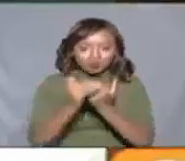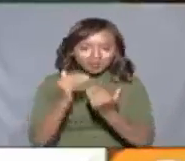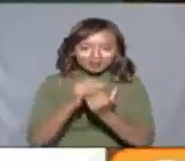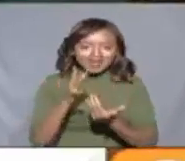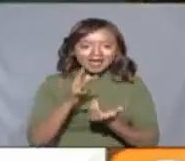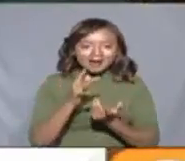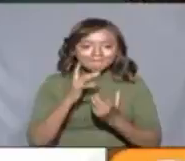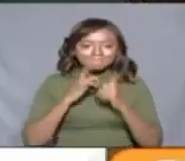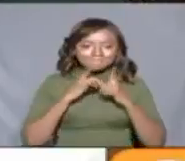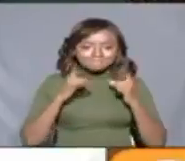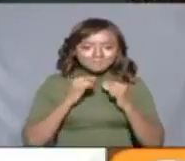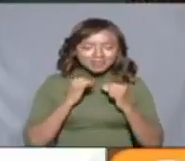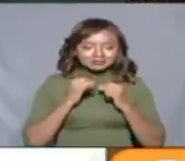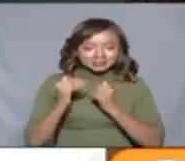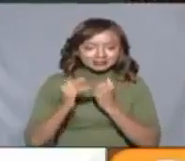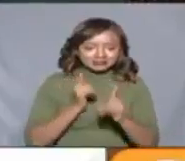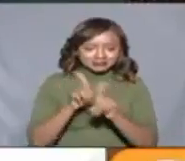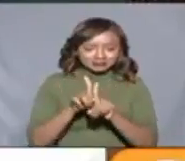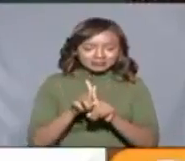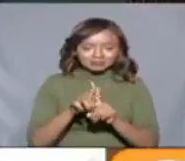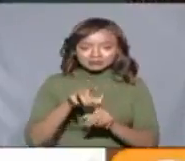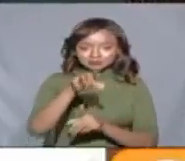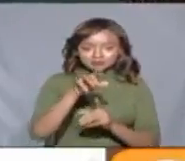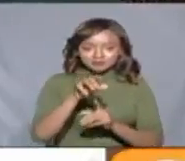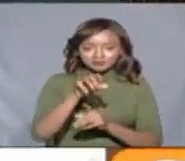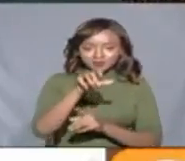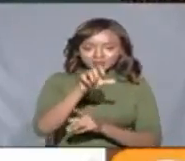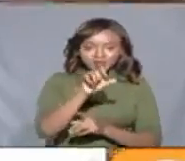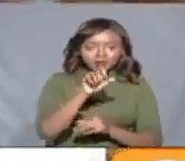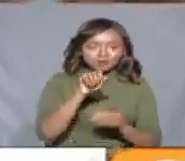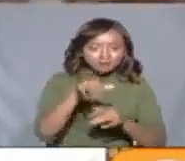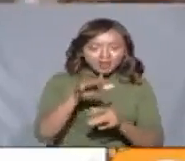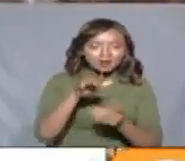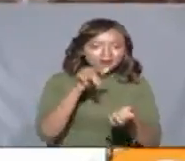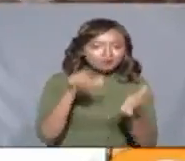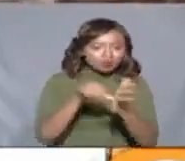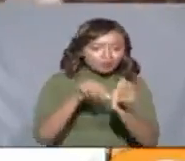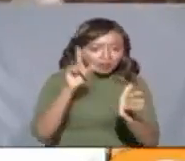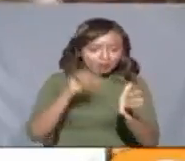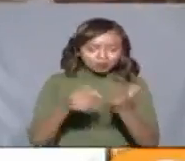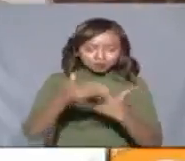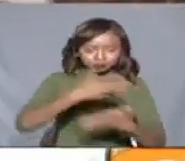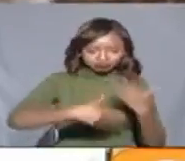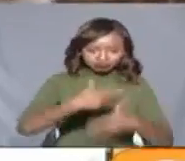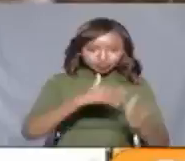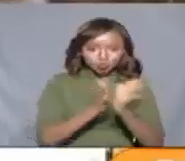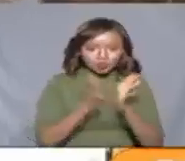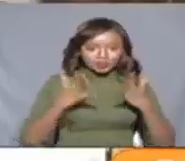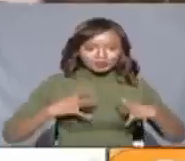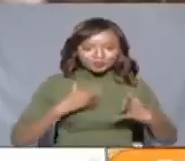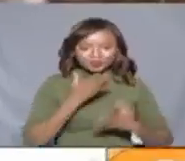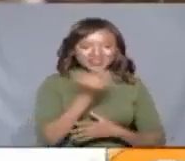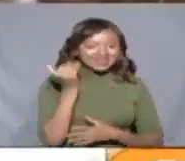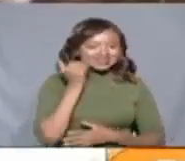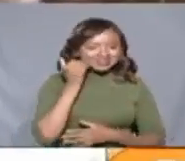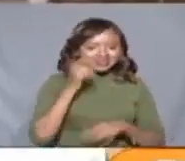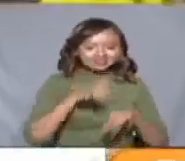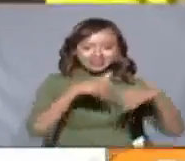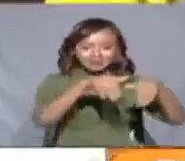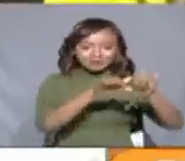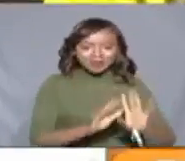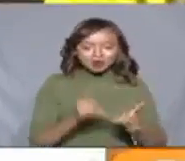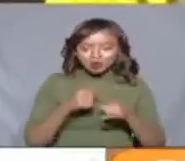la Adams Arcade hapa jijini Nairobi. Padre Oduor alishtakiwa kwa kosa la kutangamana na wakazi wa Siaya katika hafla ya